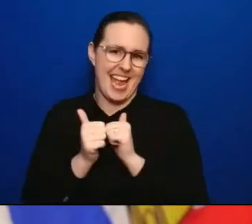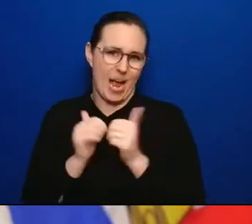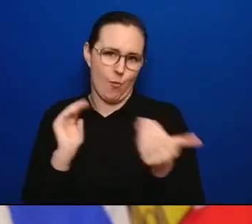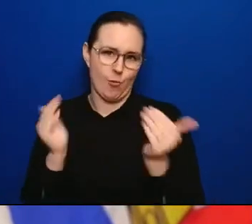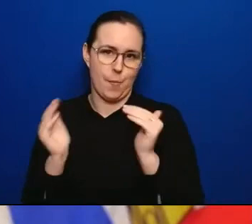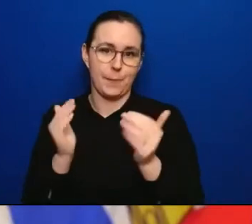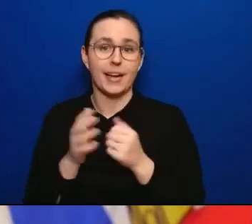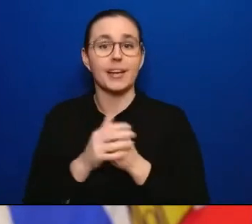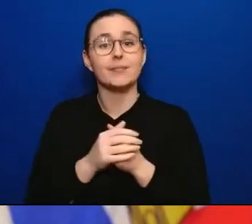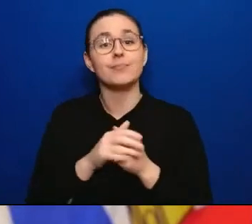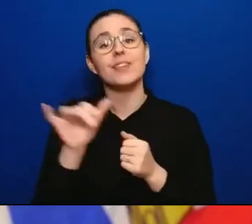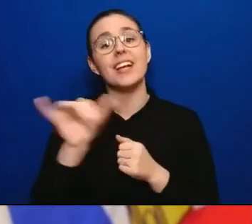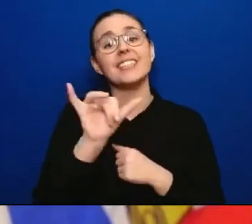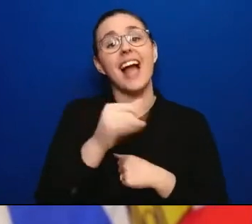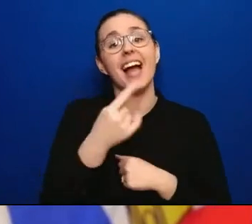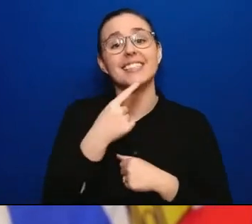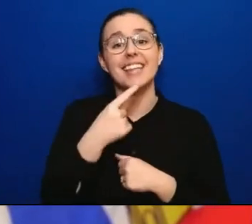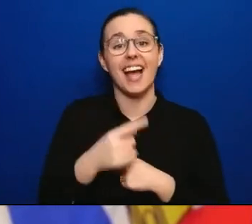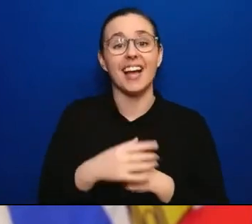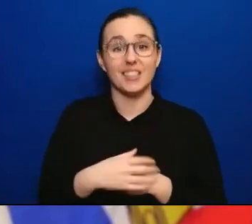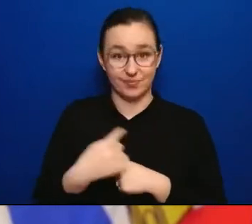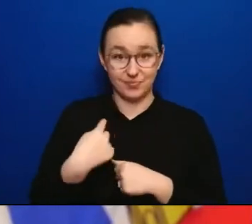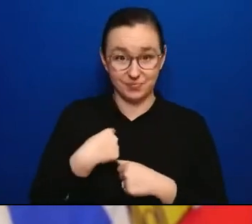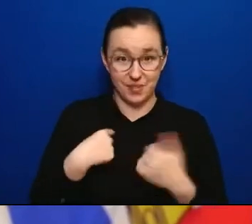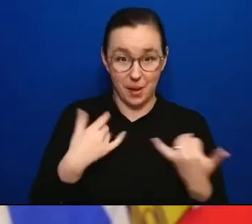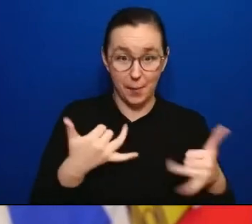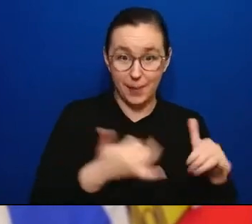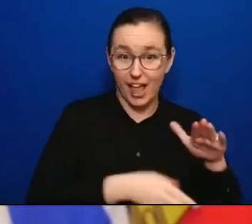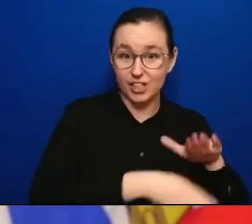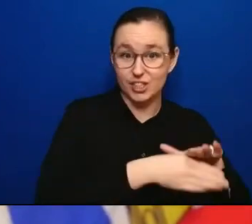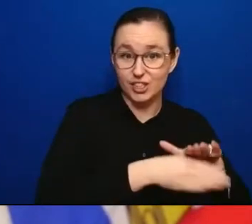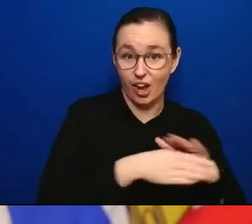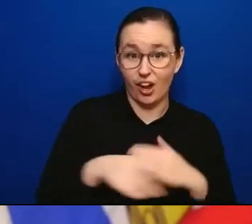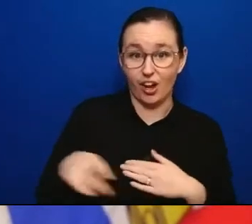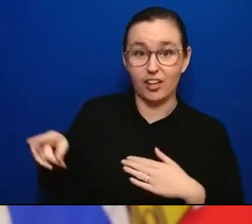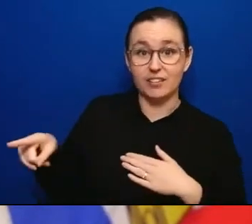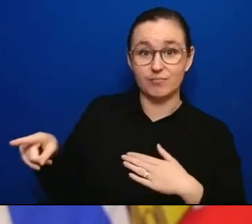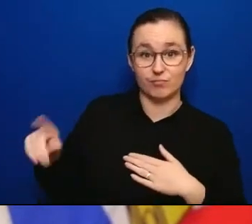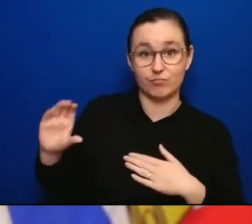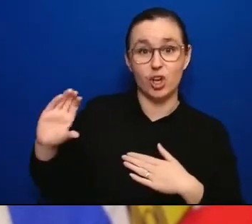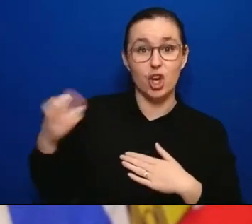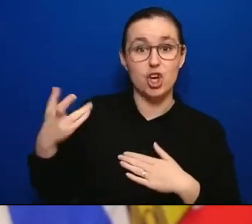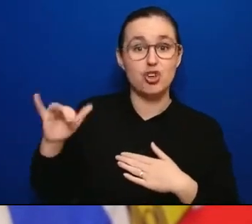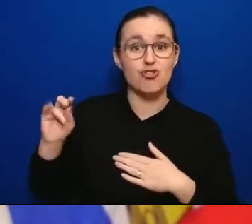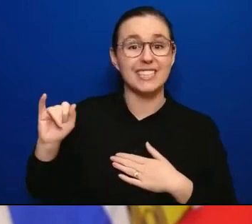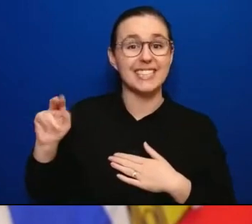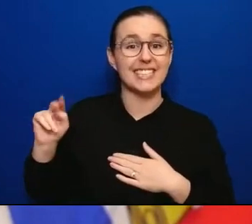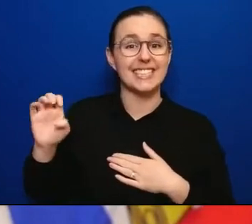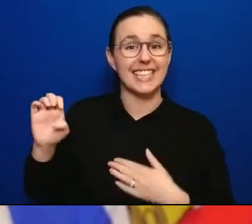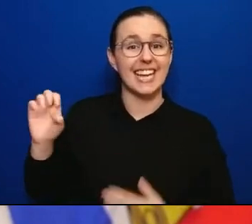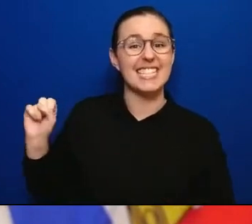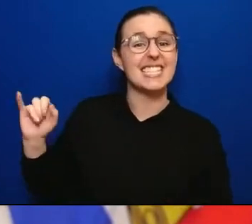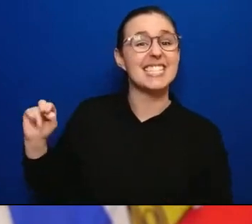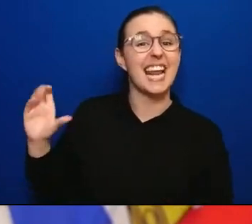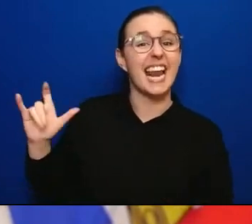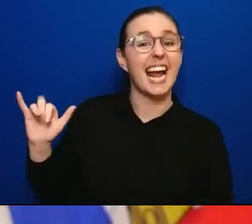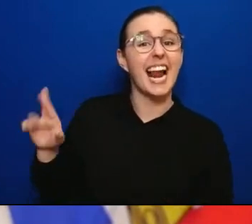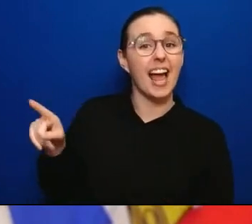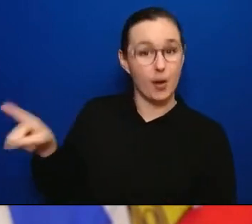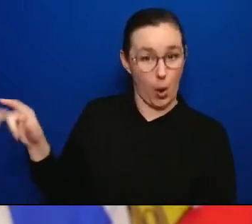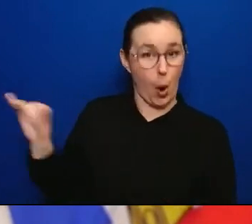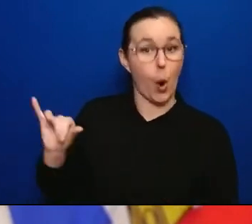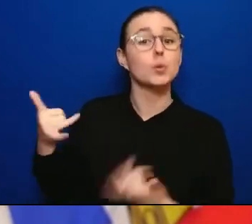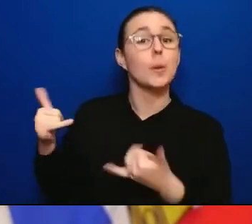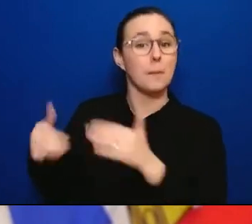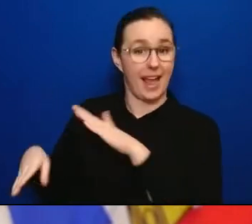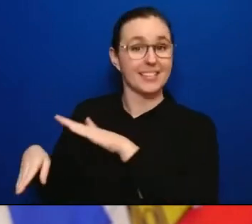saying Christine Sinclair and I both play soccer. There's a qualitative difference to that. And one